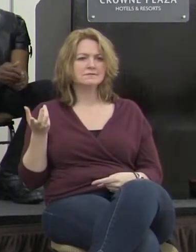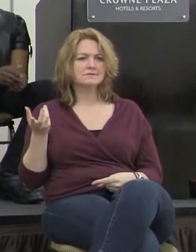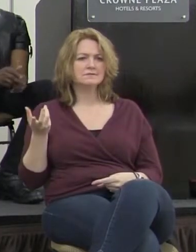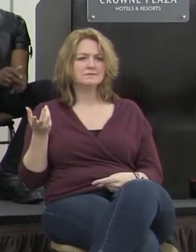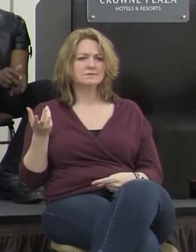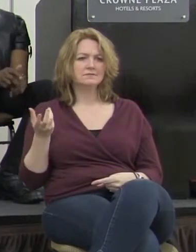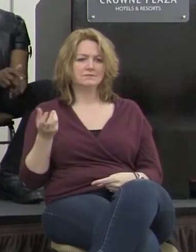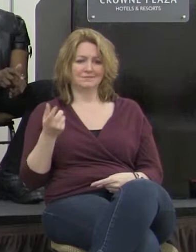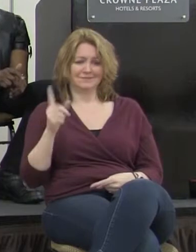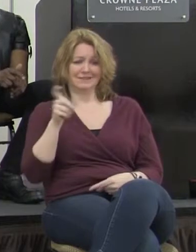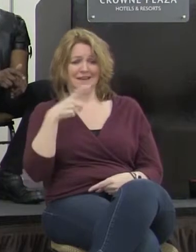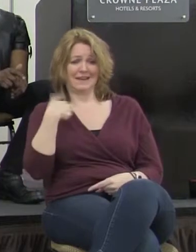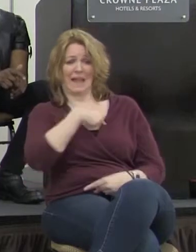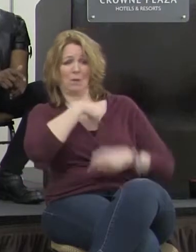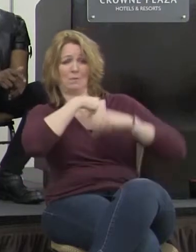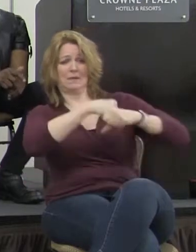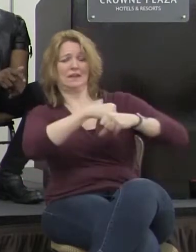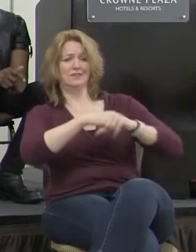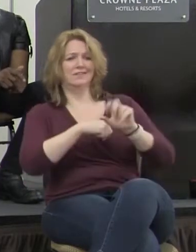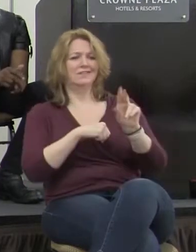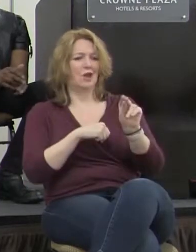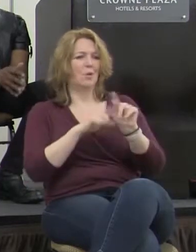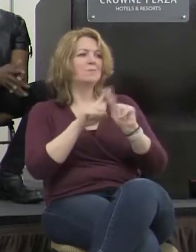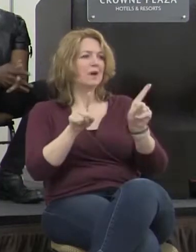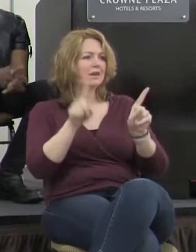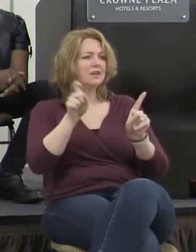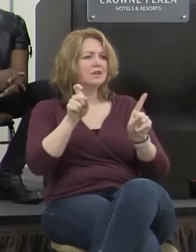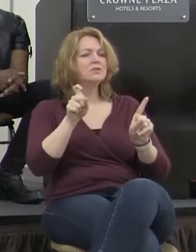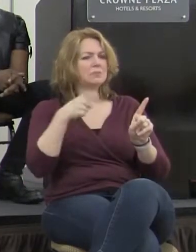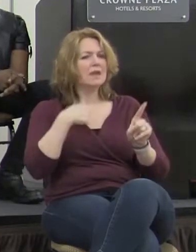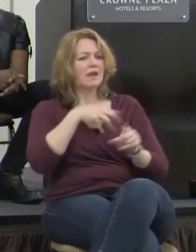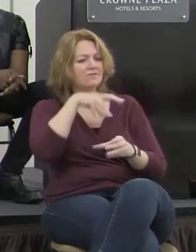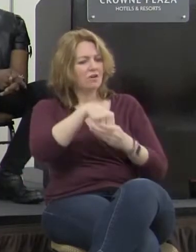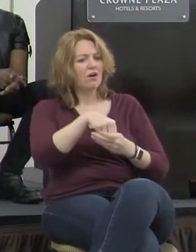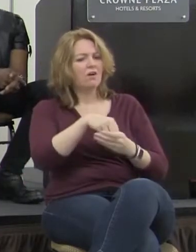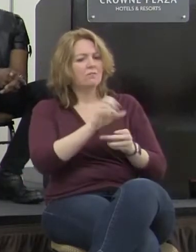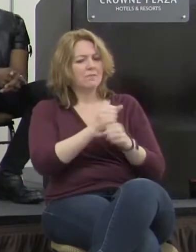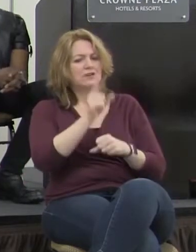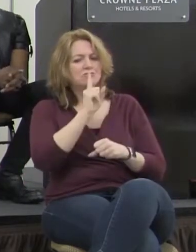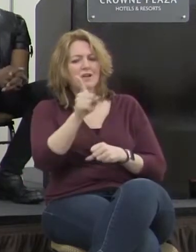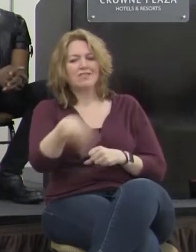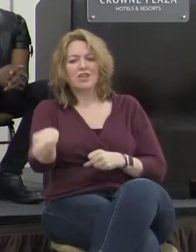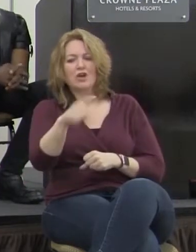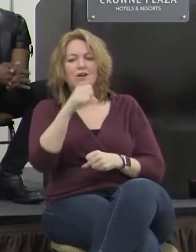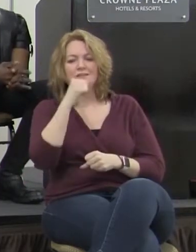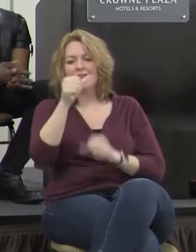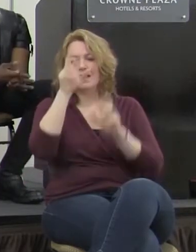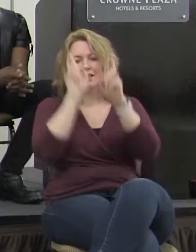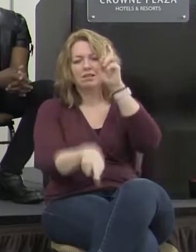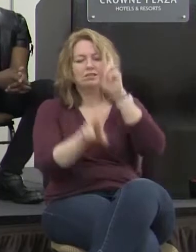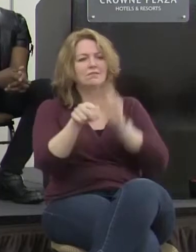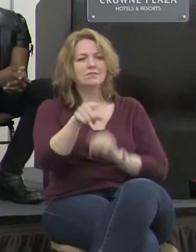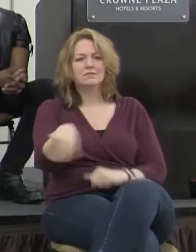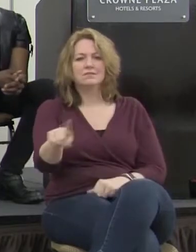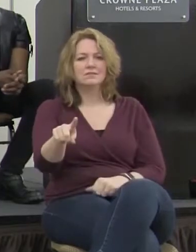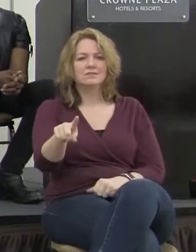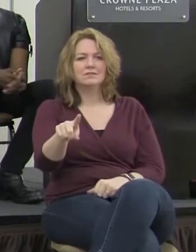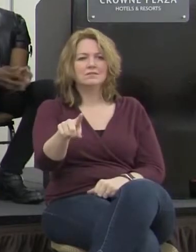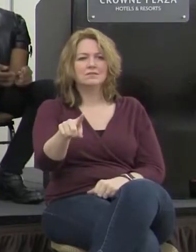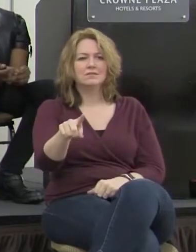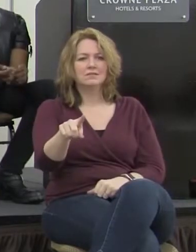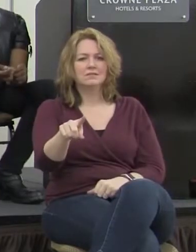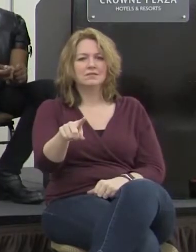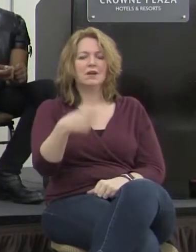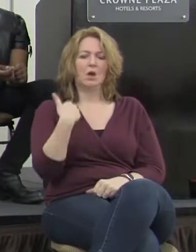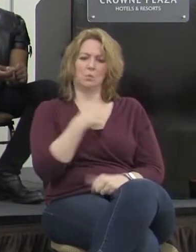they need our protection, but we need to do our part in making sure that they're not disrespected, and we can't